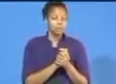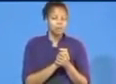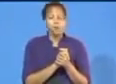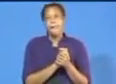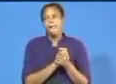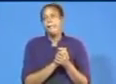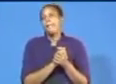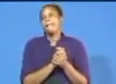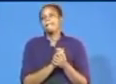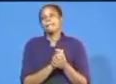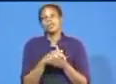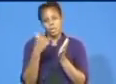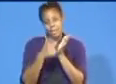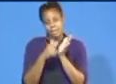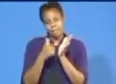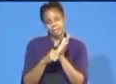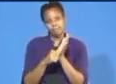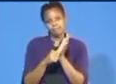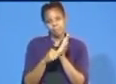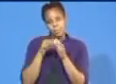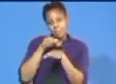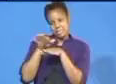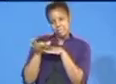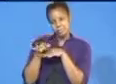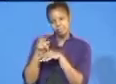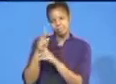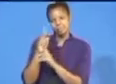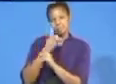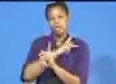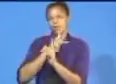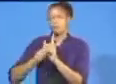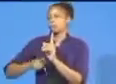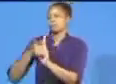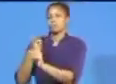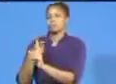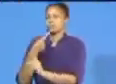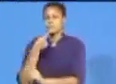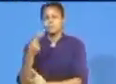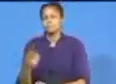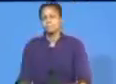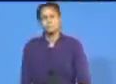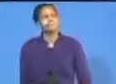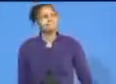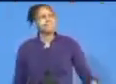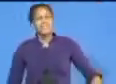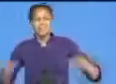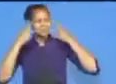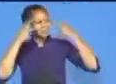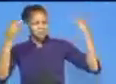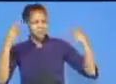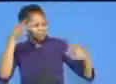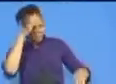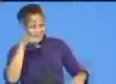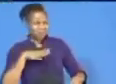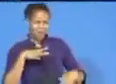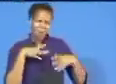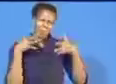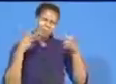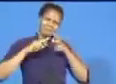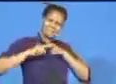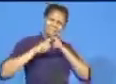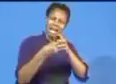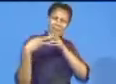The letter came to the king, and the king said, See how this man want to pick a fight